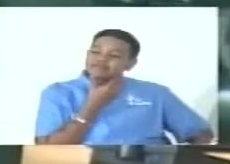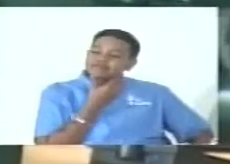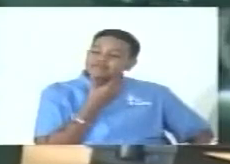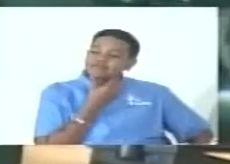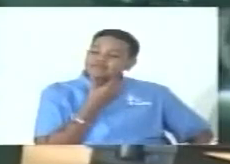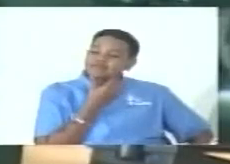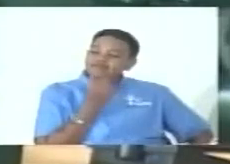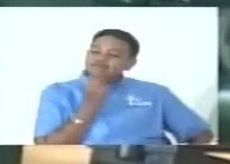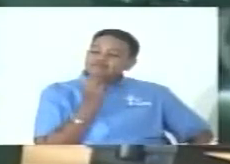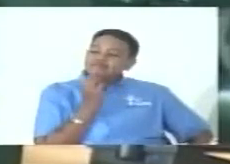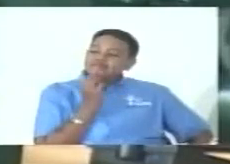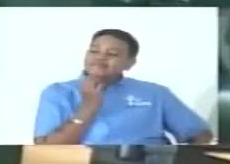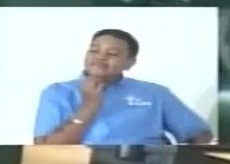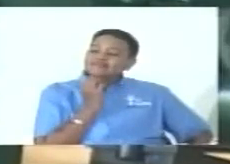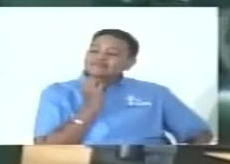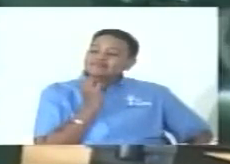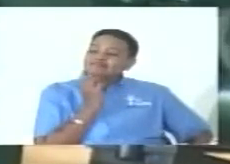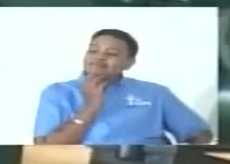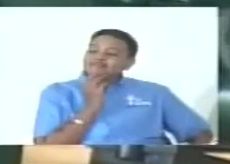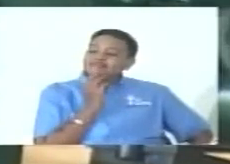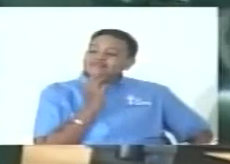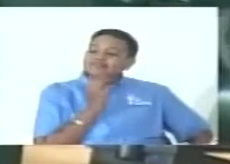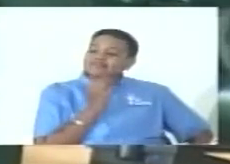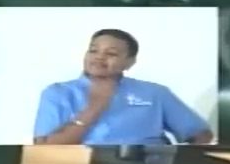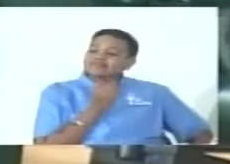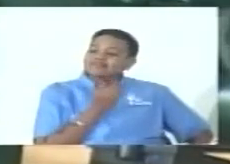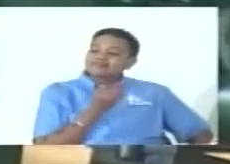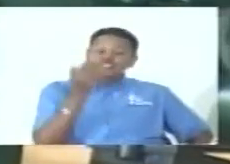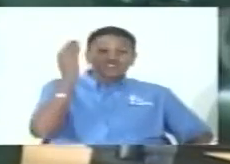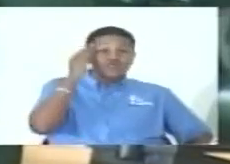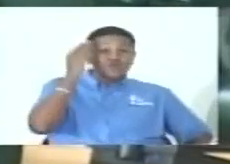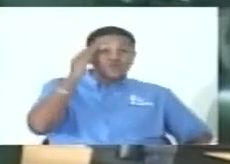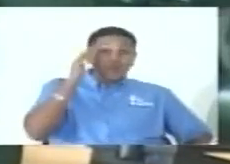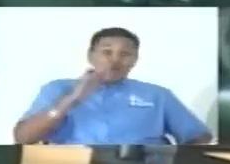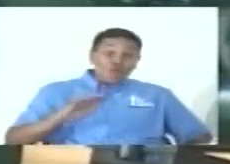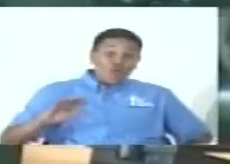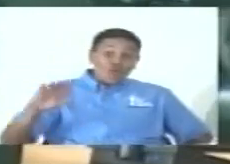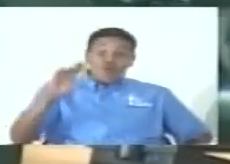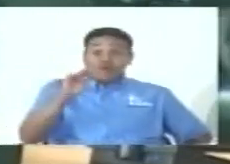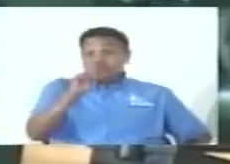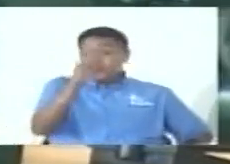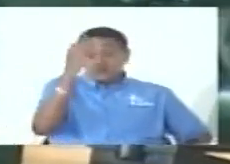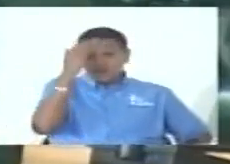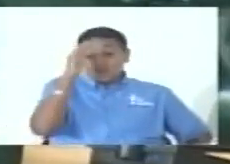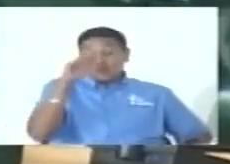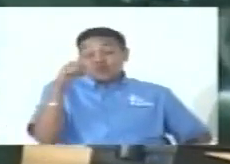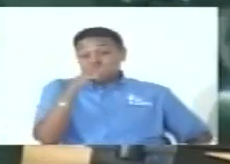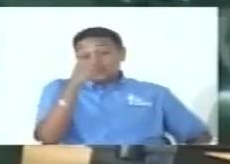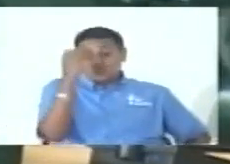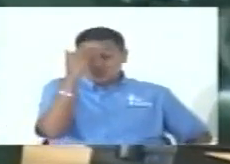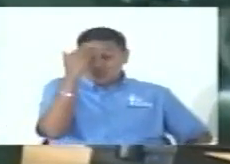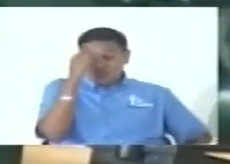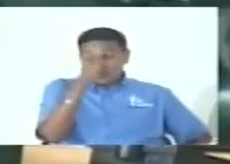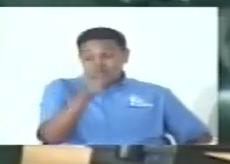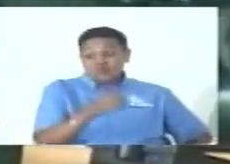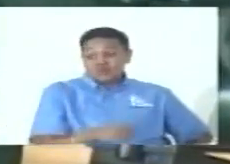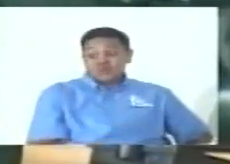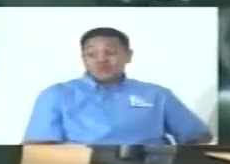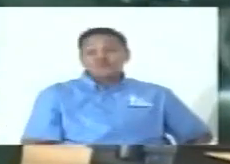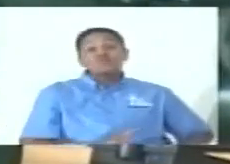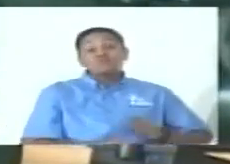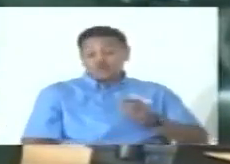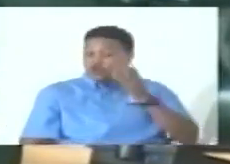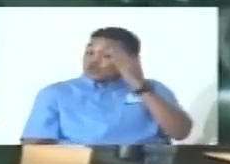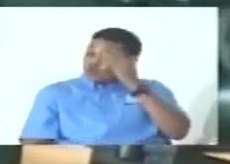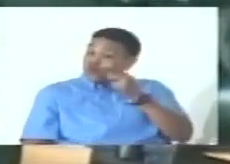she knows everybody. And you don't know that she know you, but she know